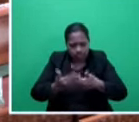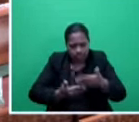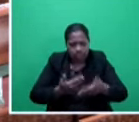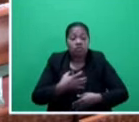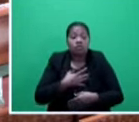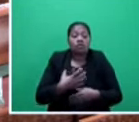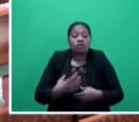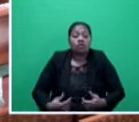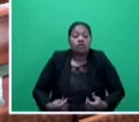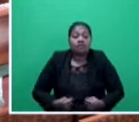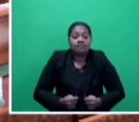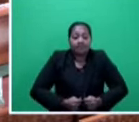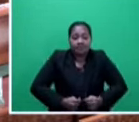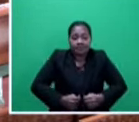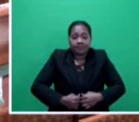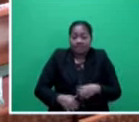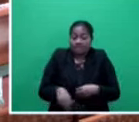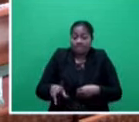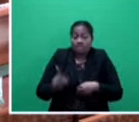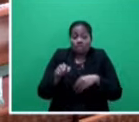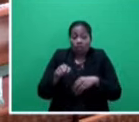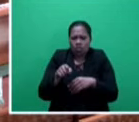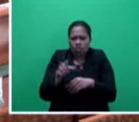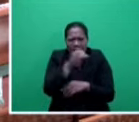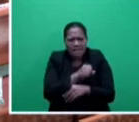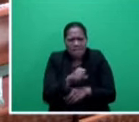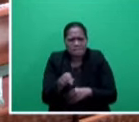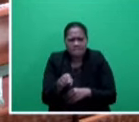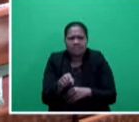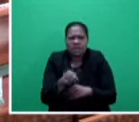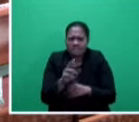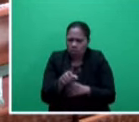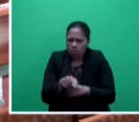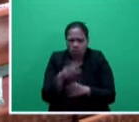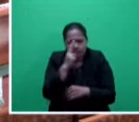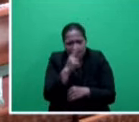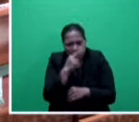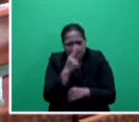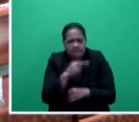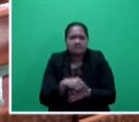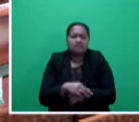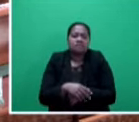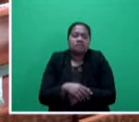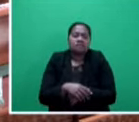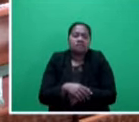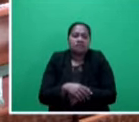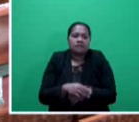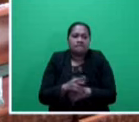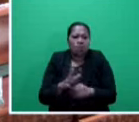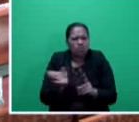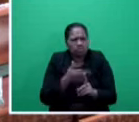Furthermore, in relation to the claims of assault and racism, I note